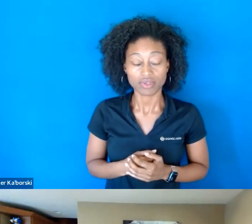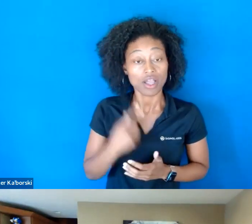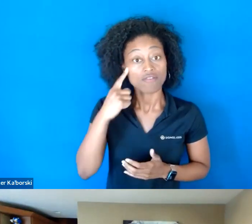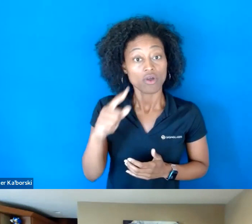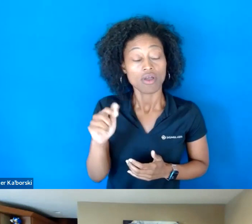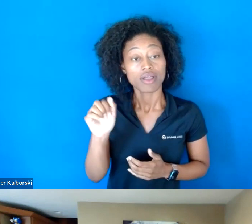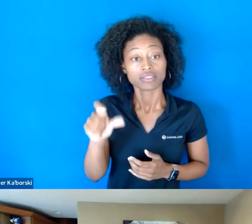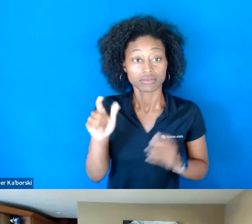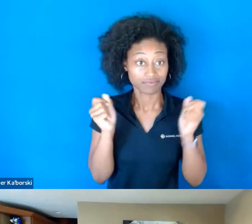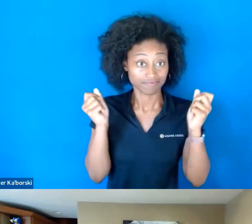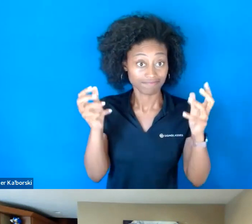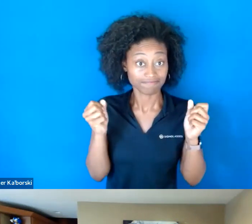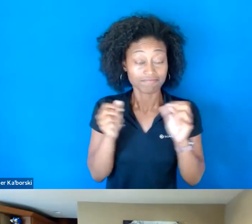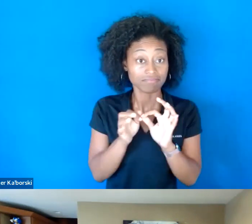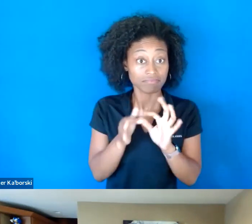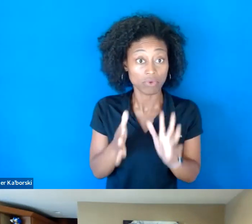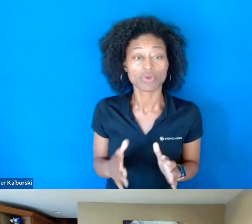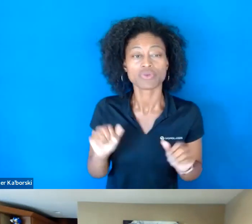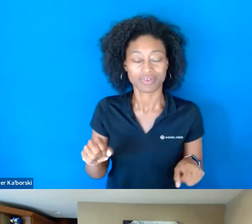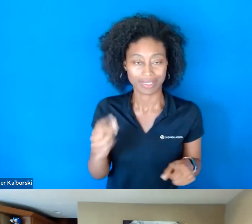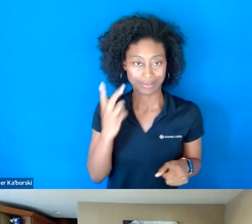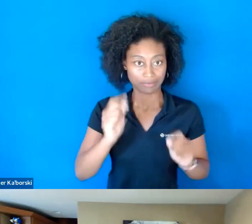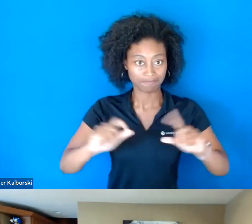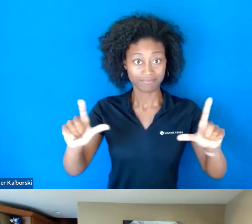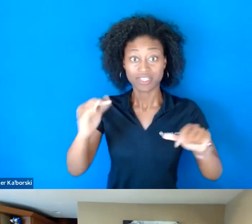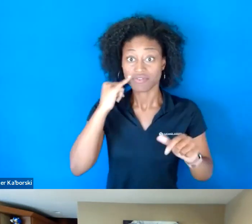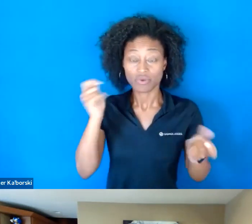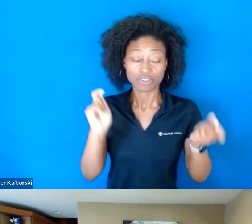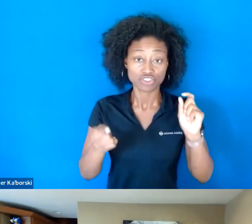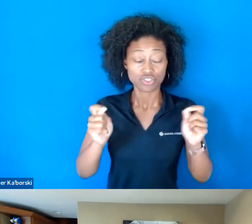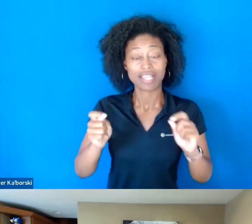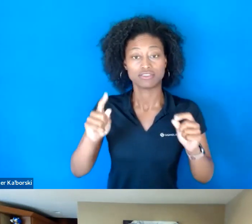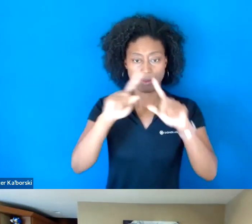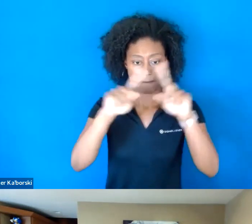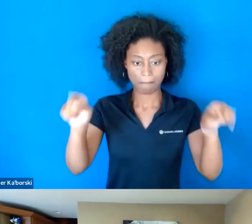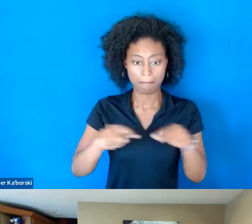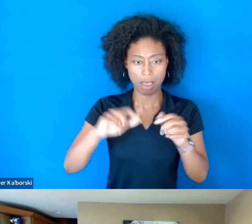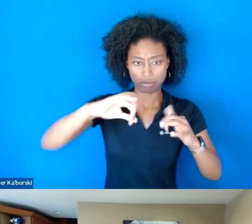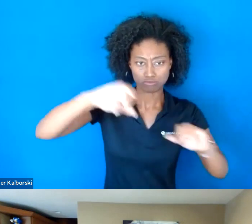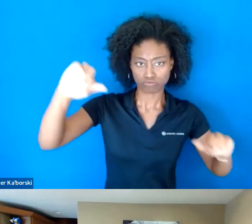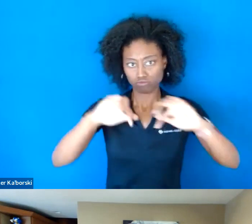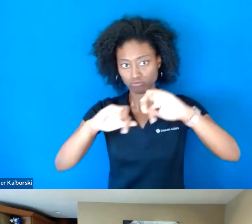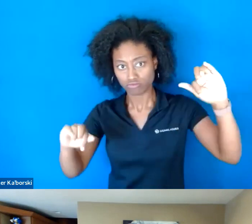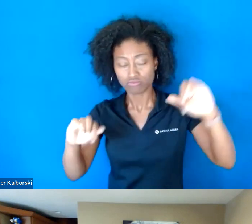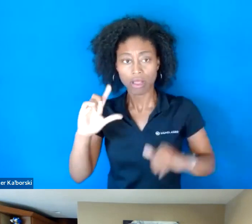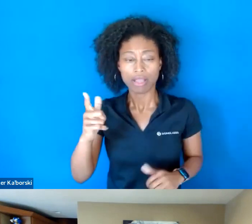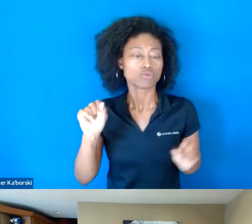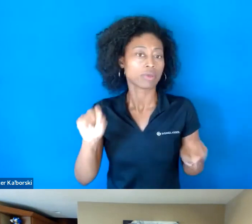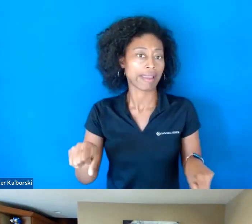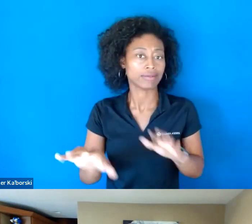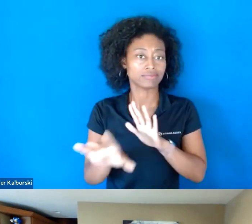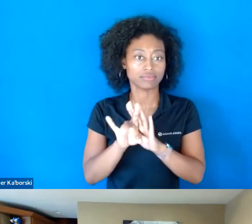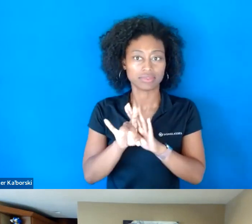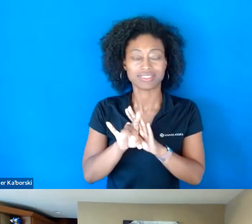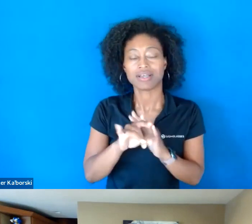language interpreting, you can find the interpreter right on the screen. If you would like to change the size of the screen, if slides are shown later on, you can select the